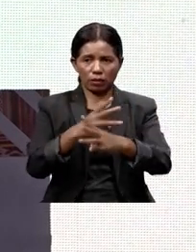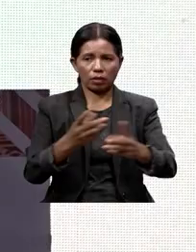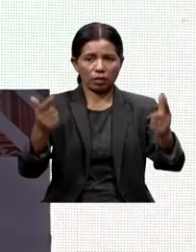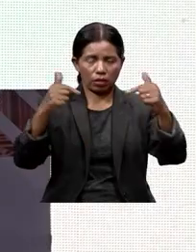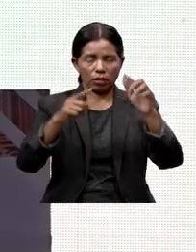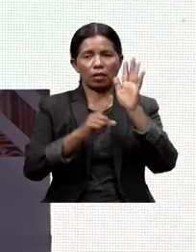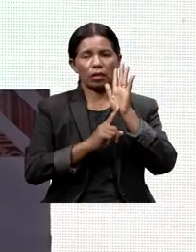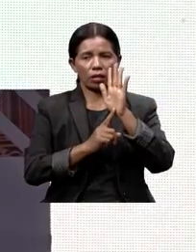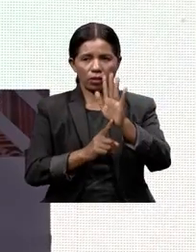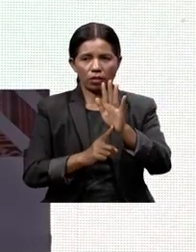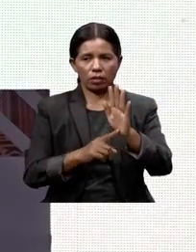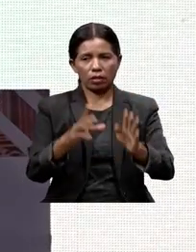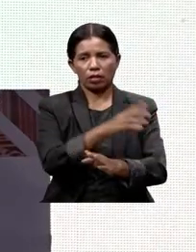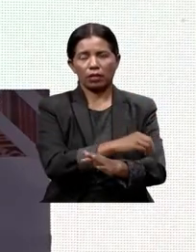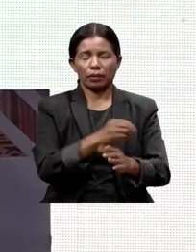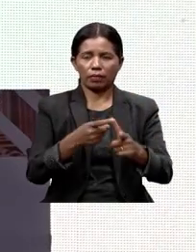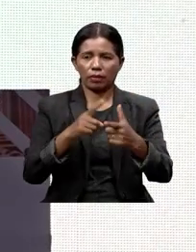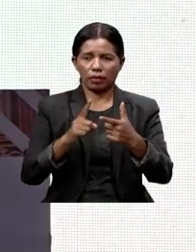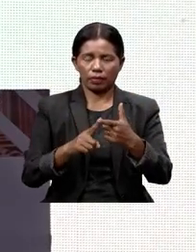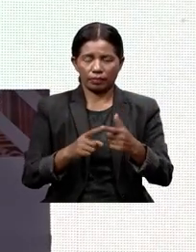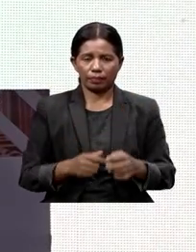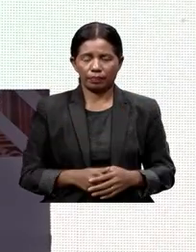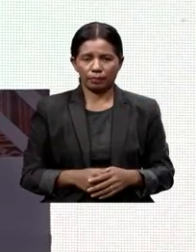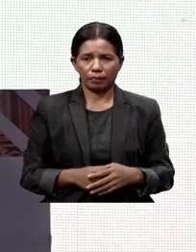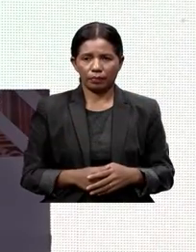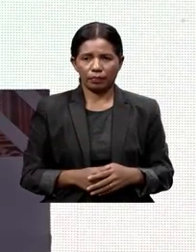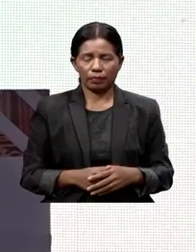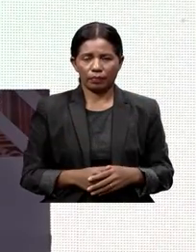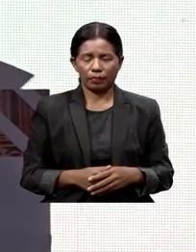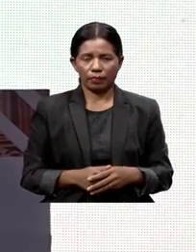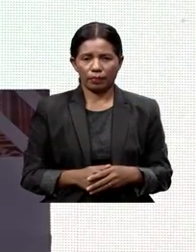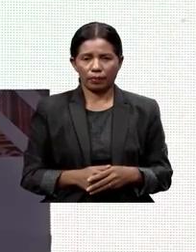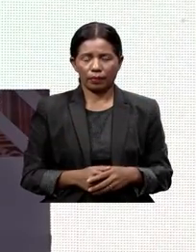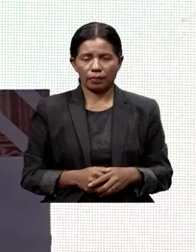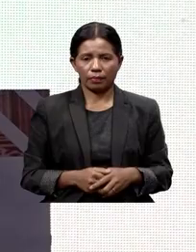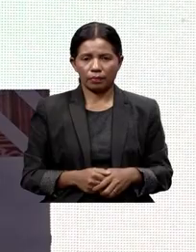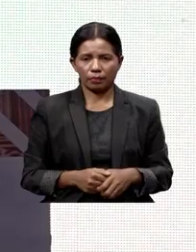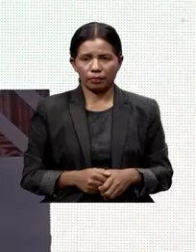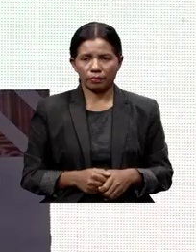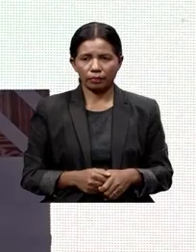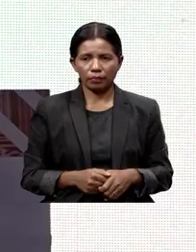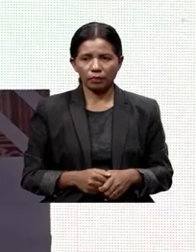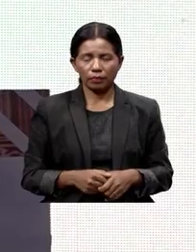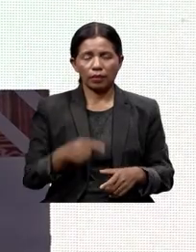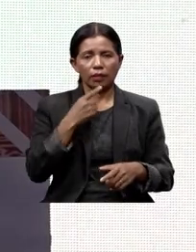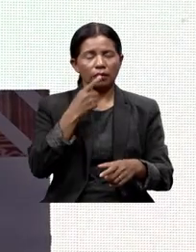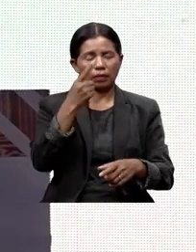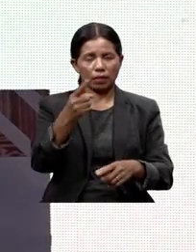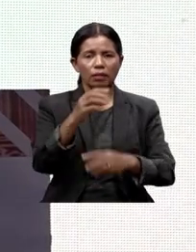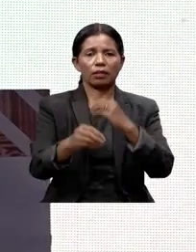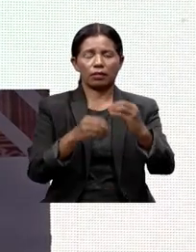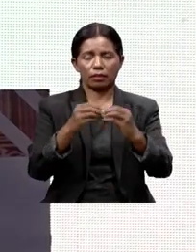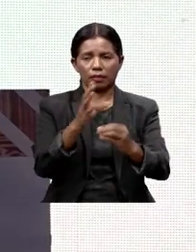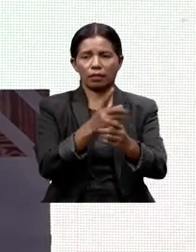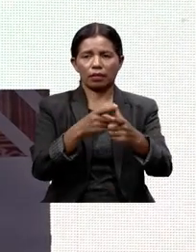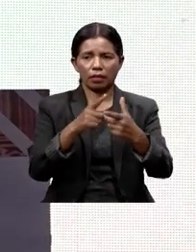spend and create businesses in Timor-Leste. In summary,